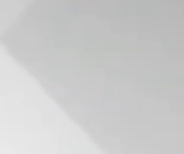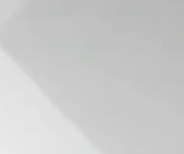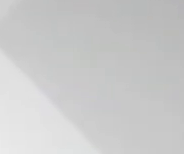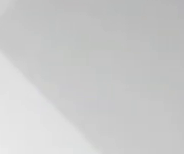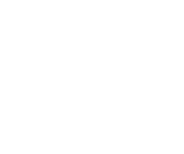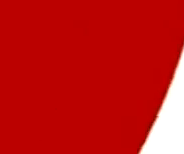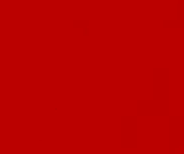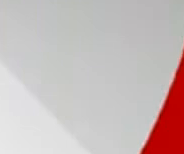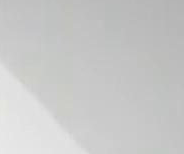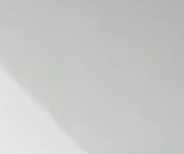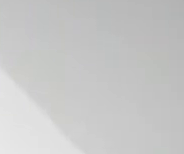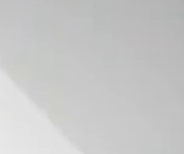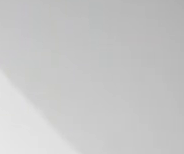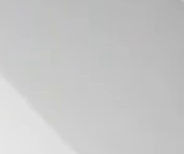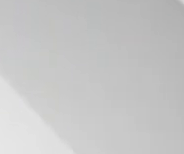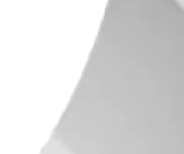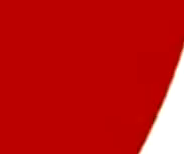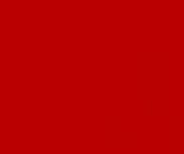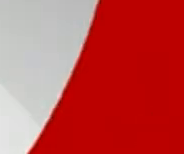0723-892-654 or